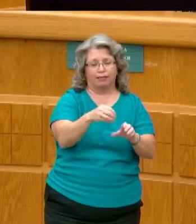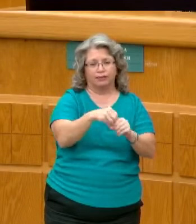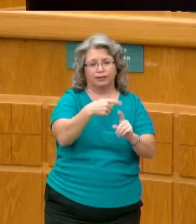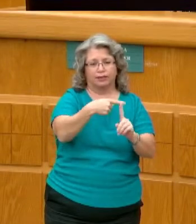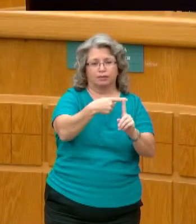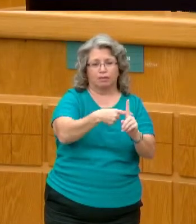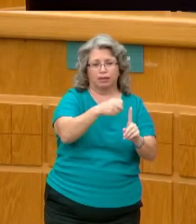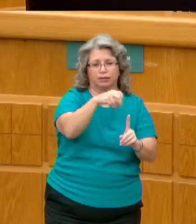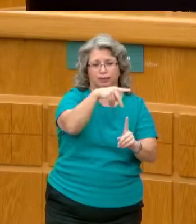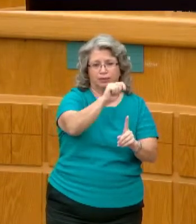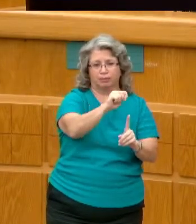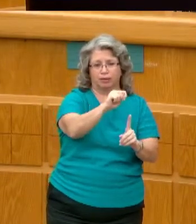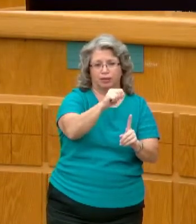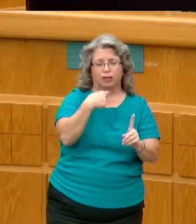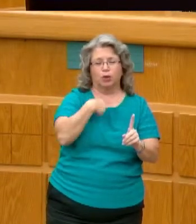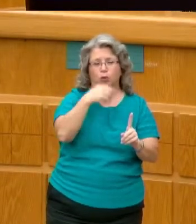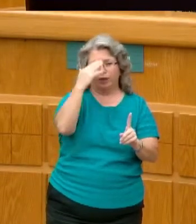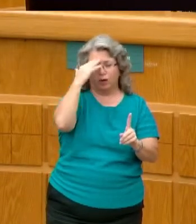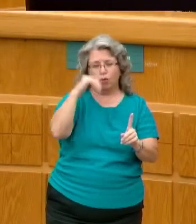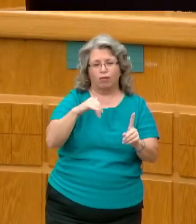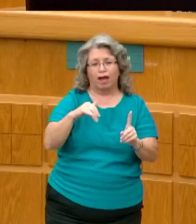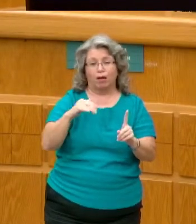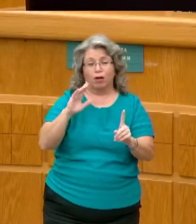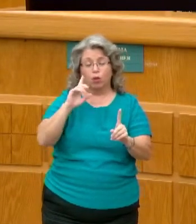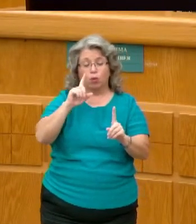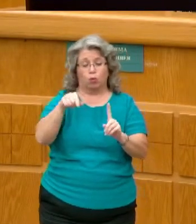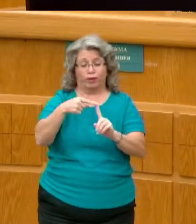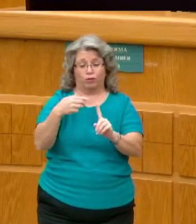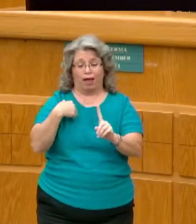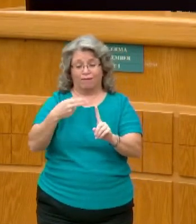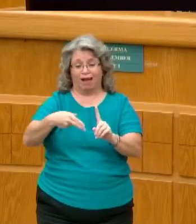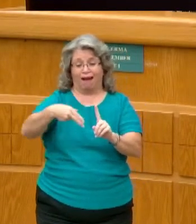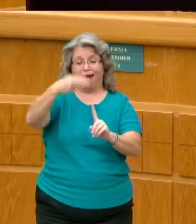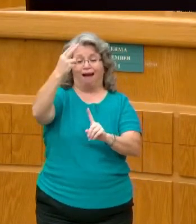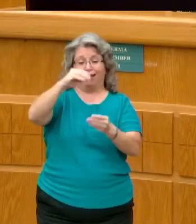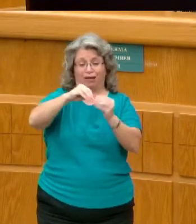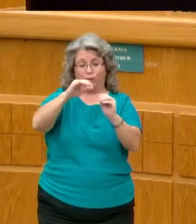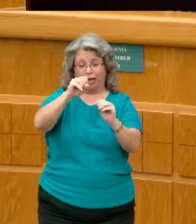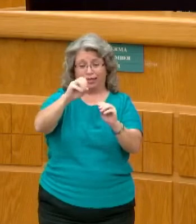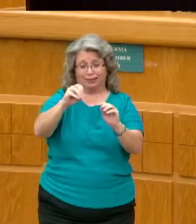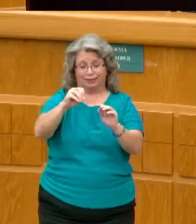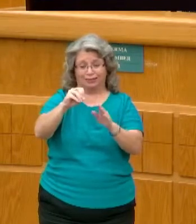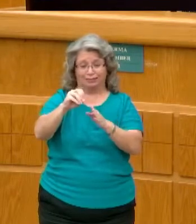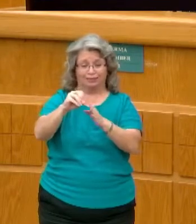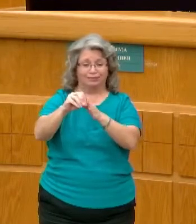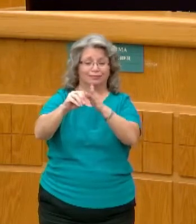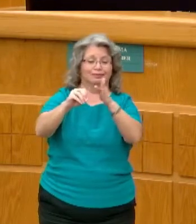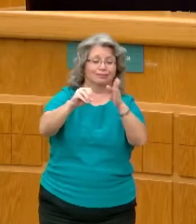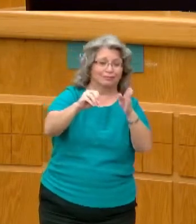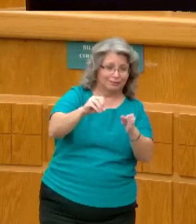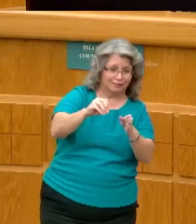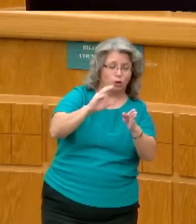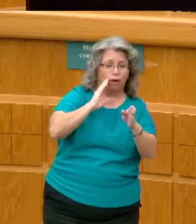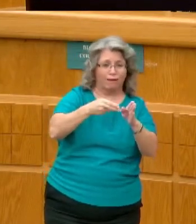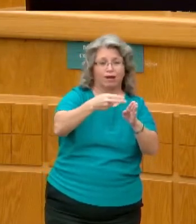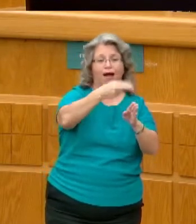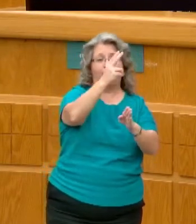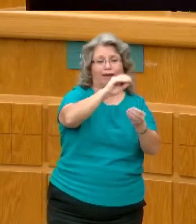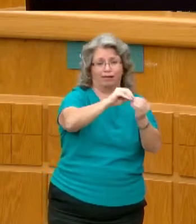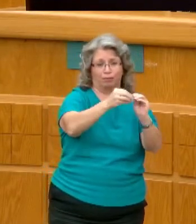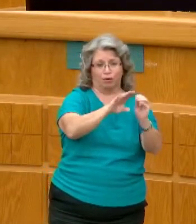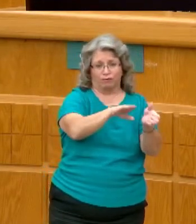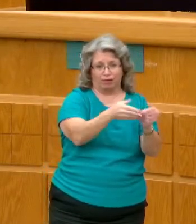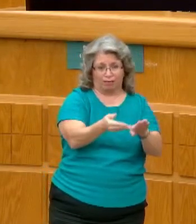that the deaths lag from the cases. And then just recently, these last 2 months,